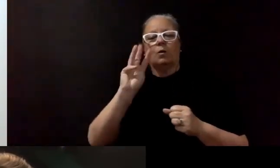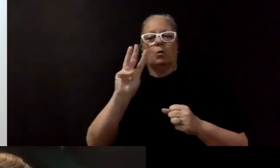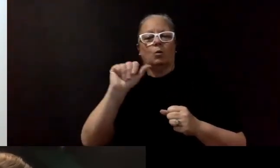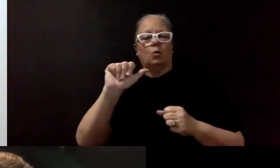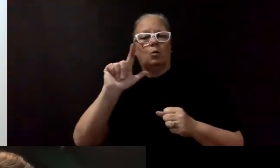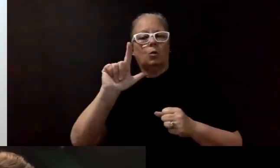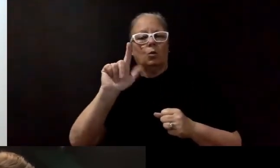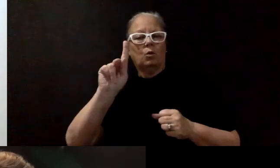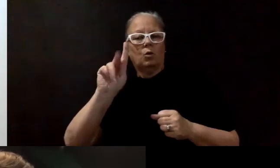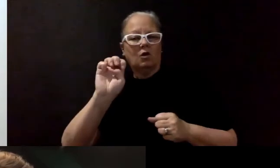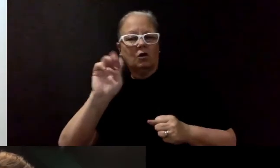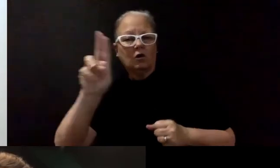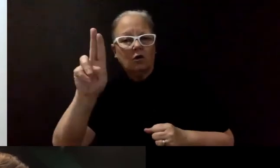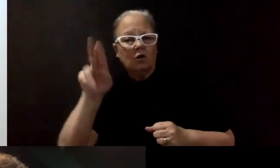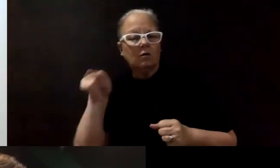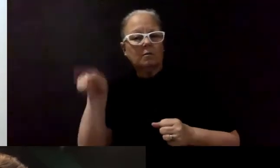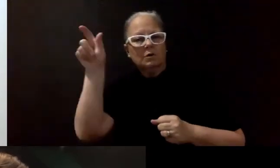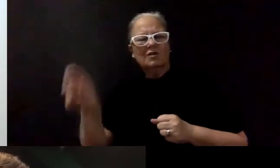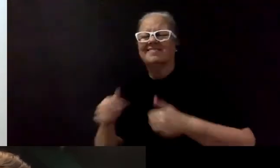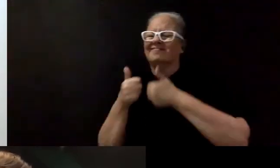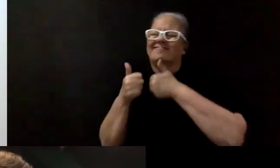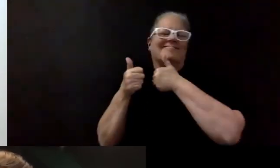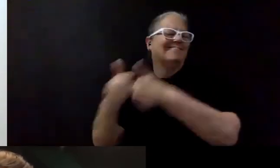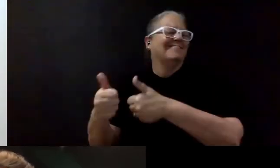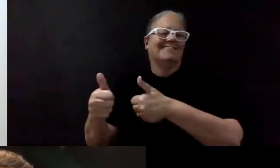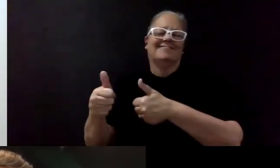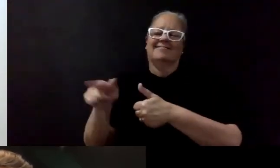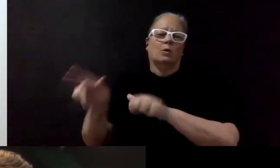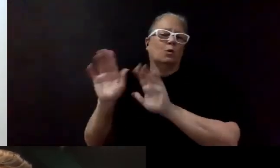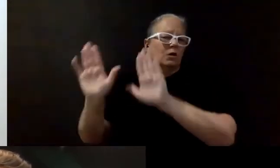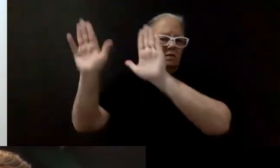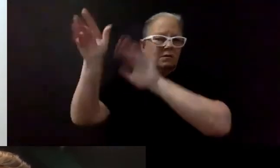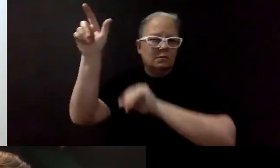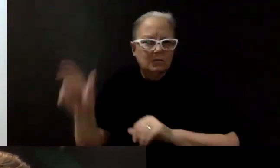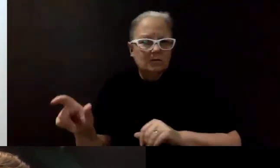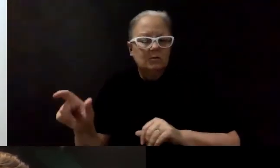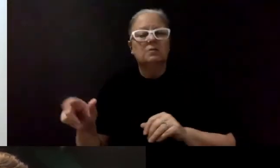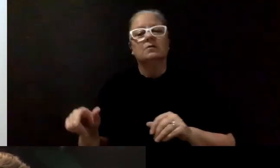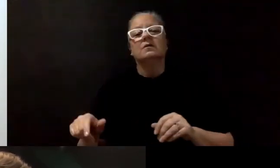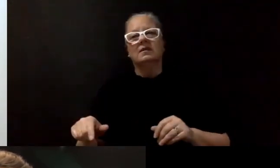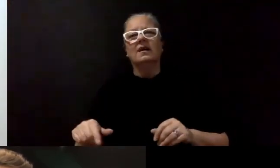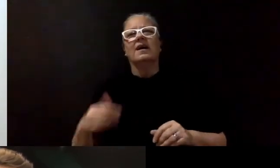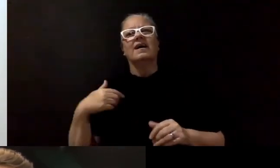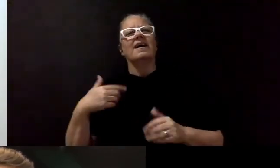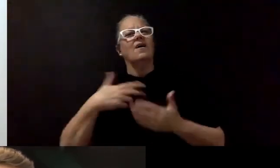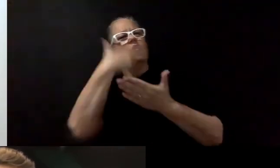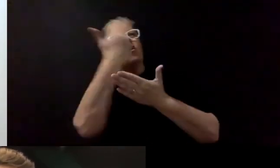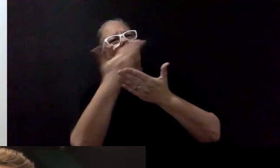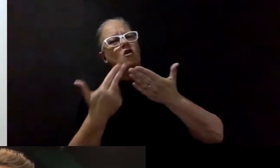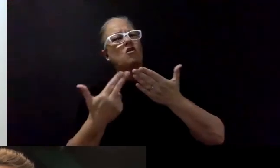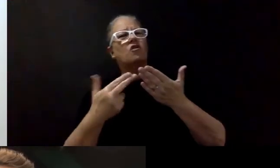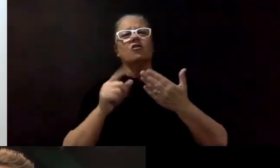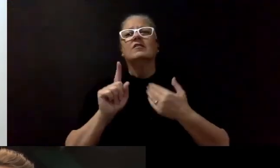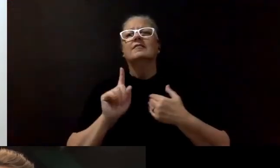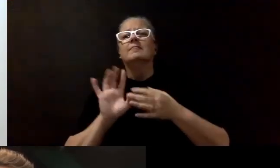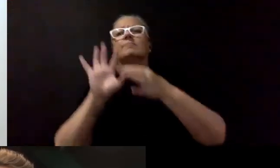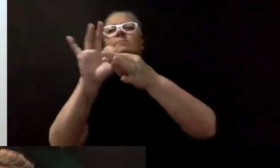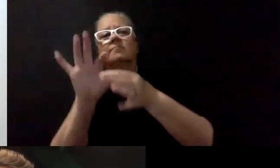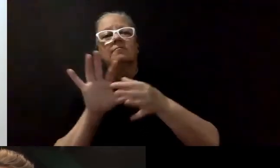And informal through just the sector connections that I have, and even my family being so